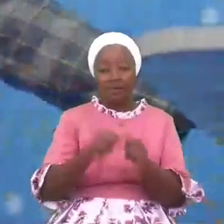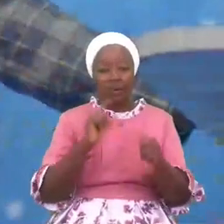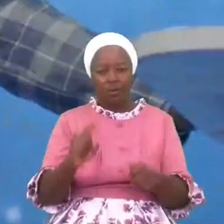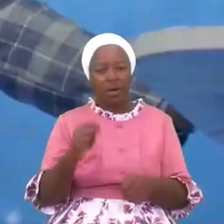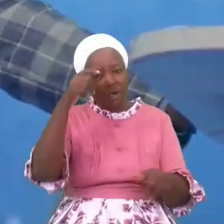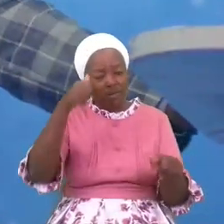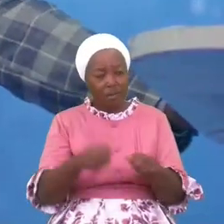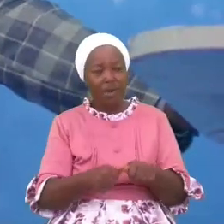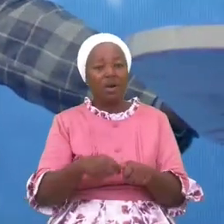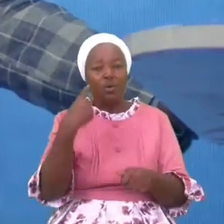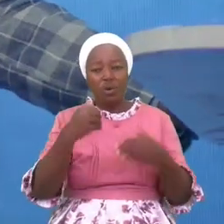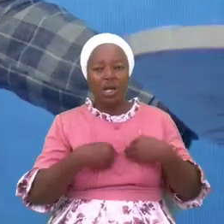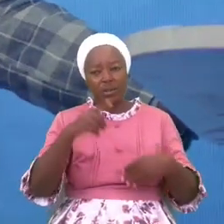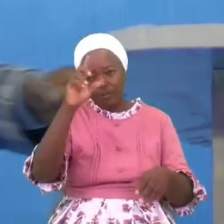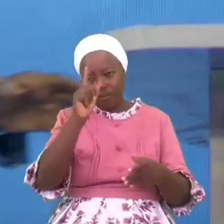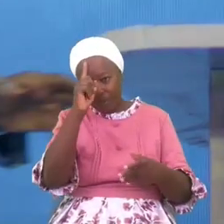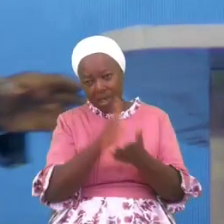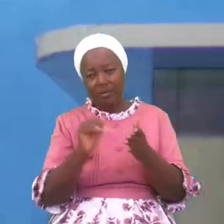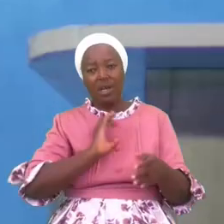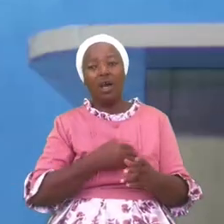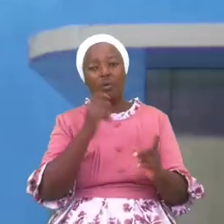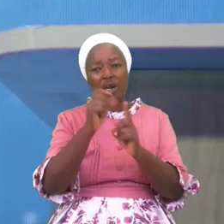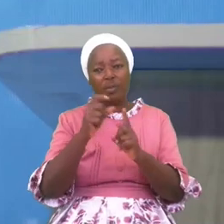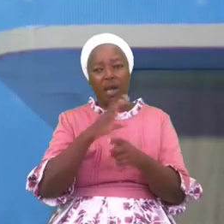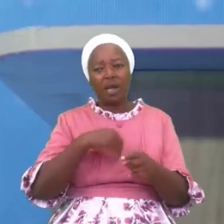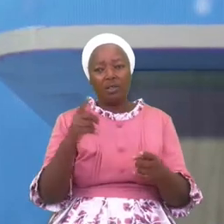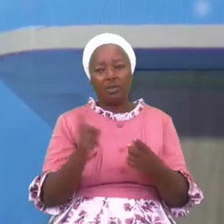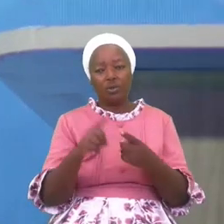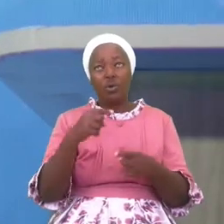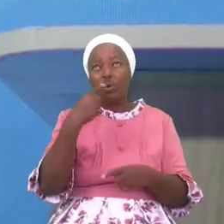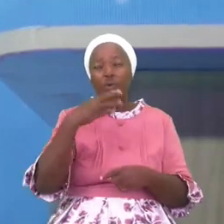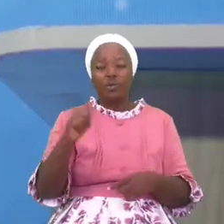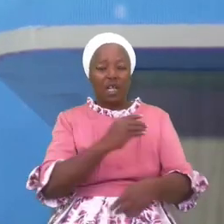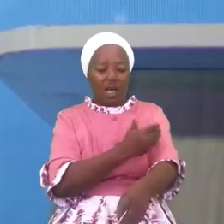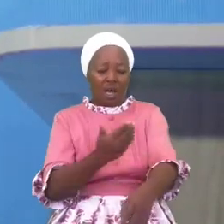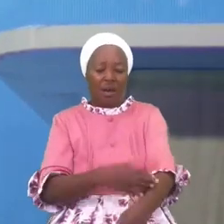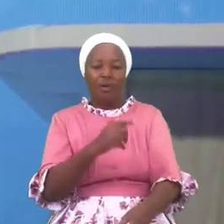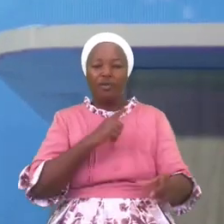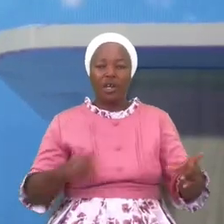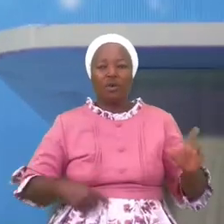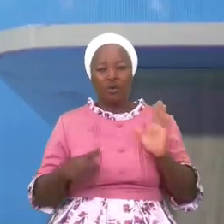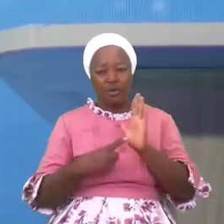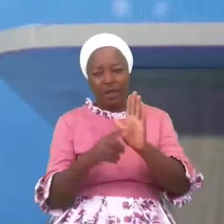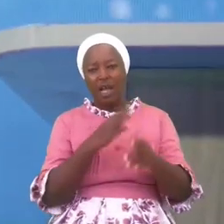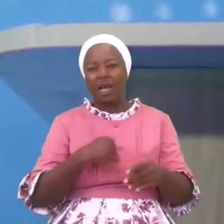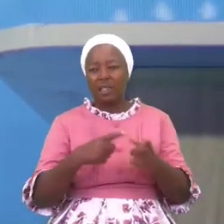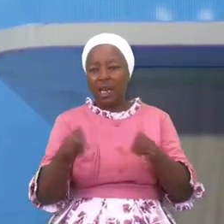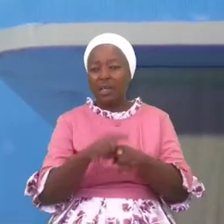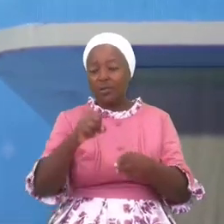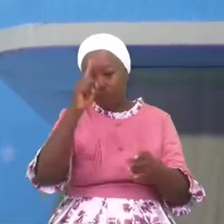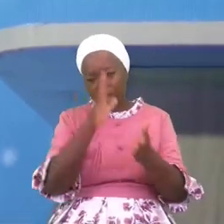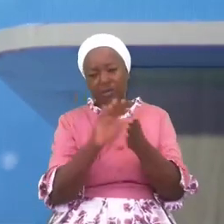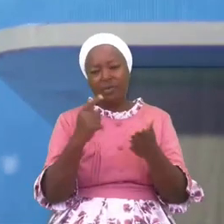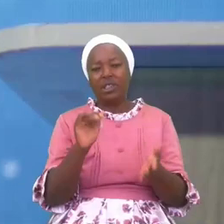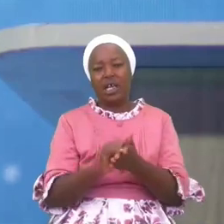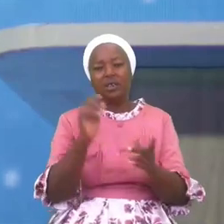the arm of the Lord revealed. And as you believe the report of his healing power, and